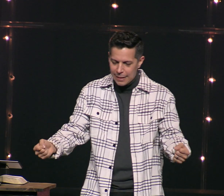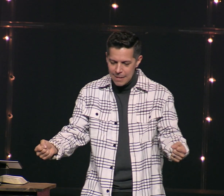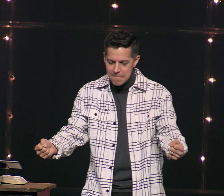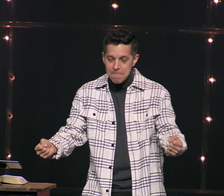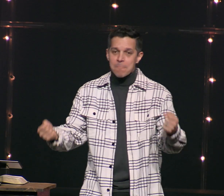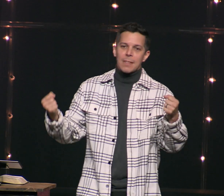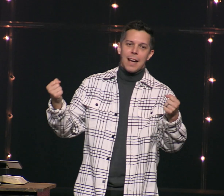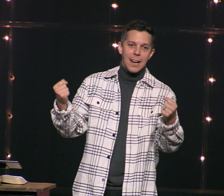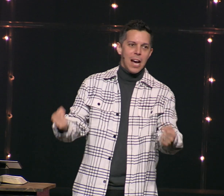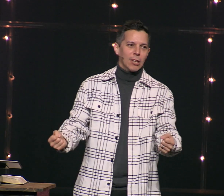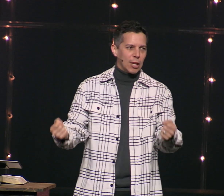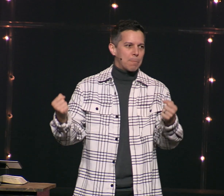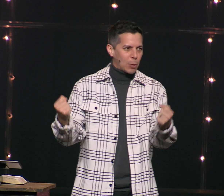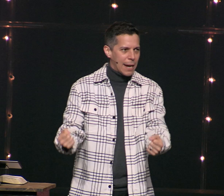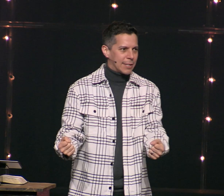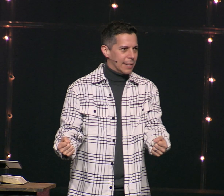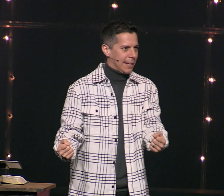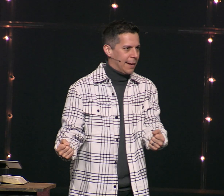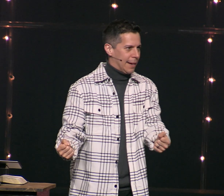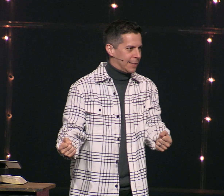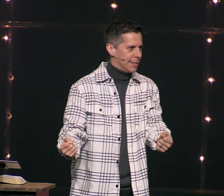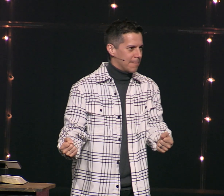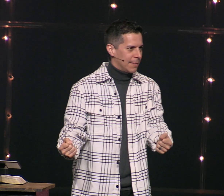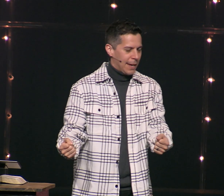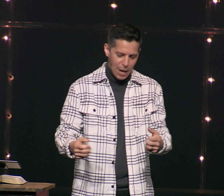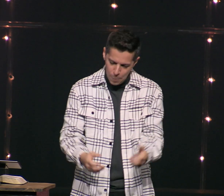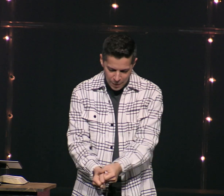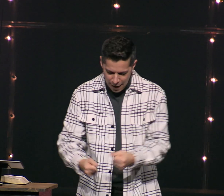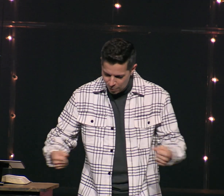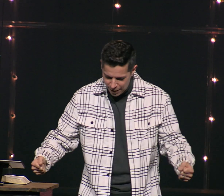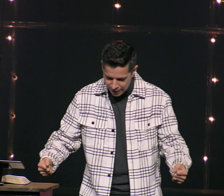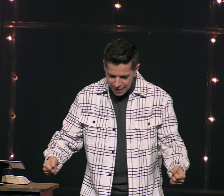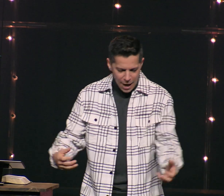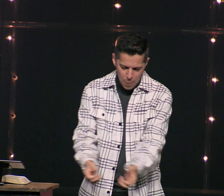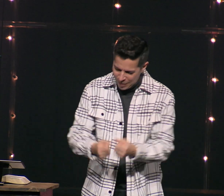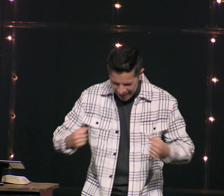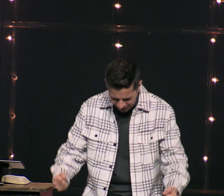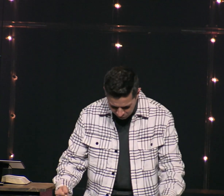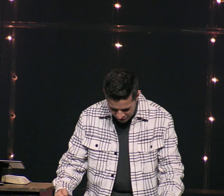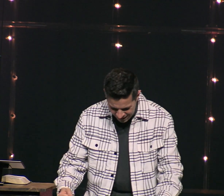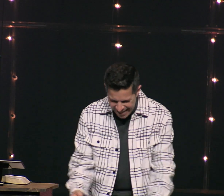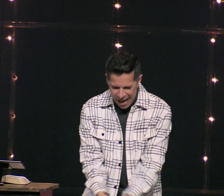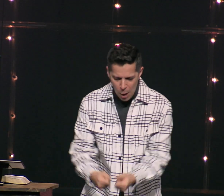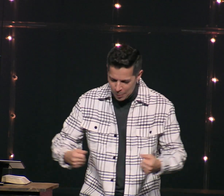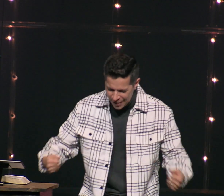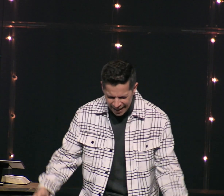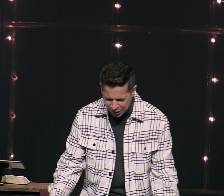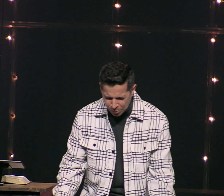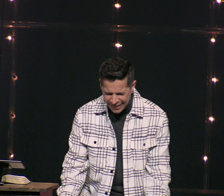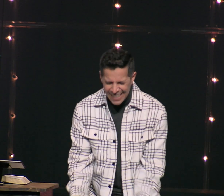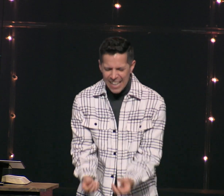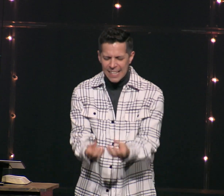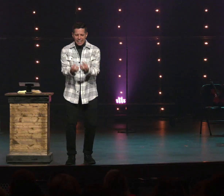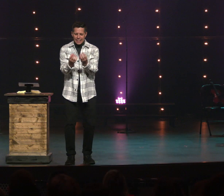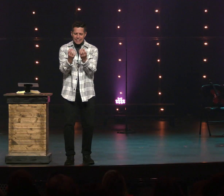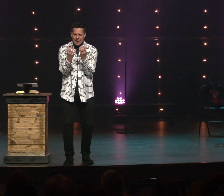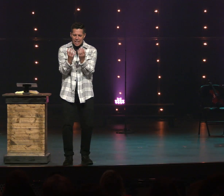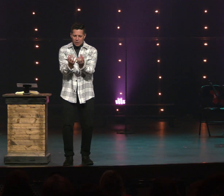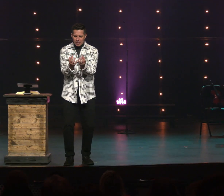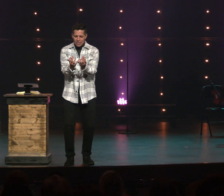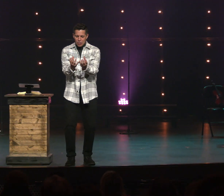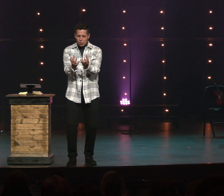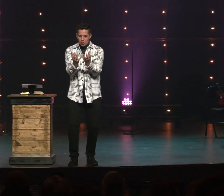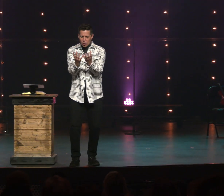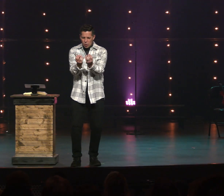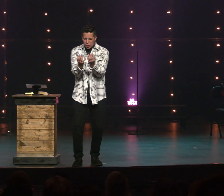I see? Another present in it. I open that one, I open the next one, I open the next one, and then I get